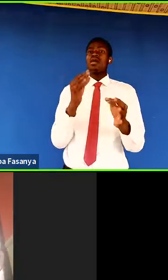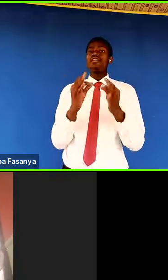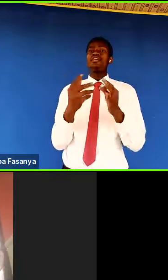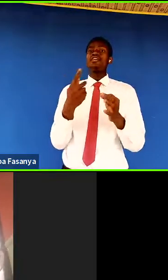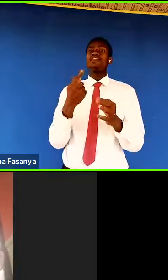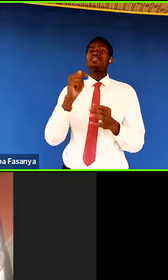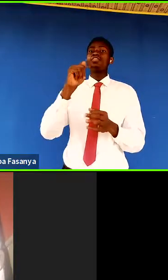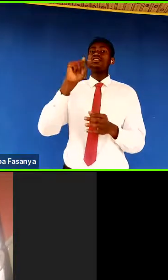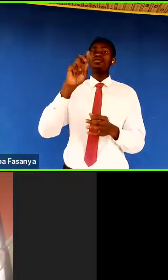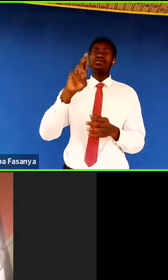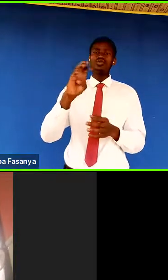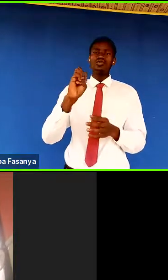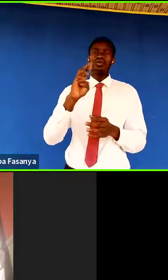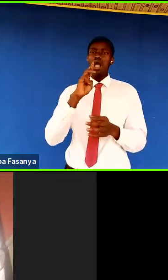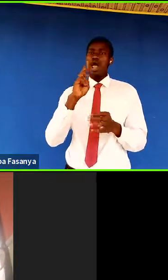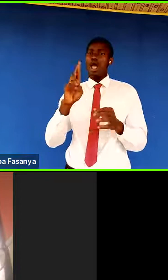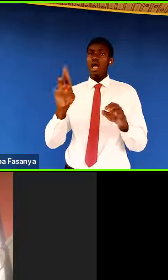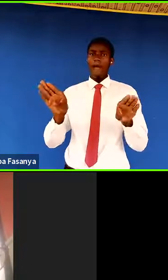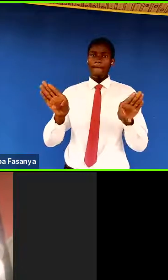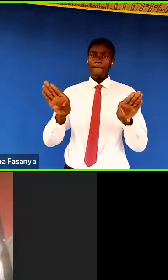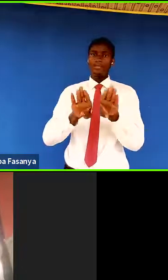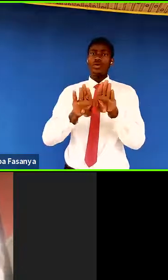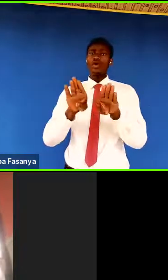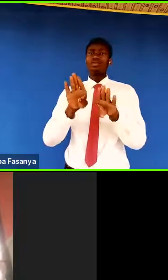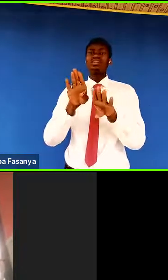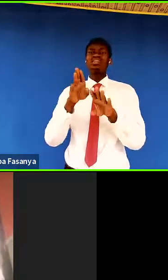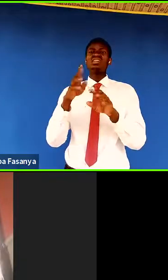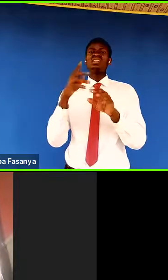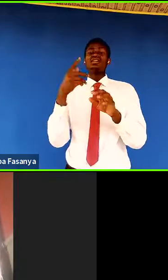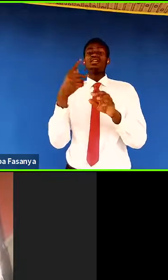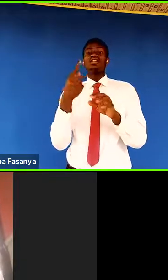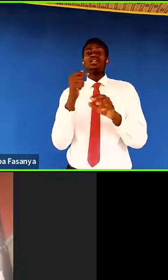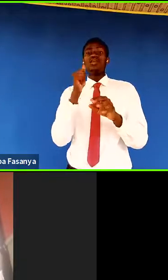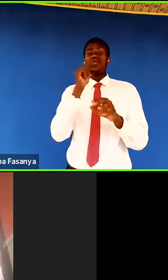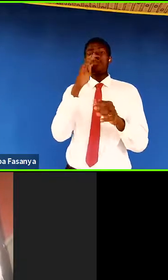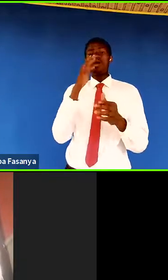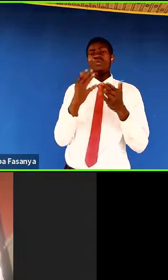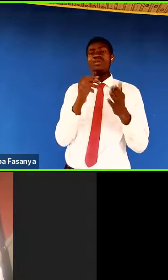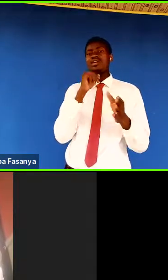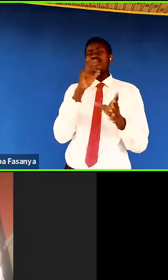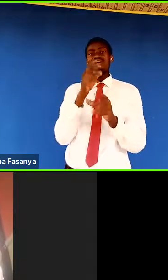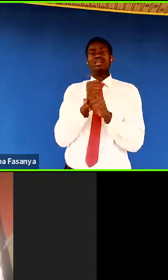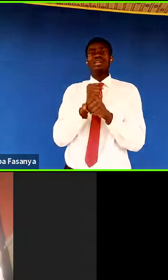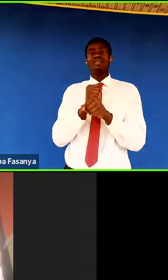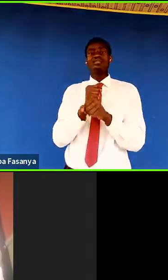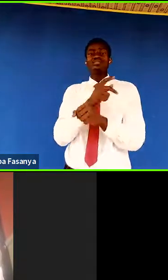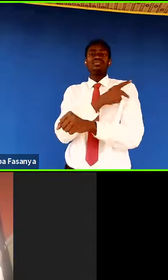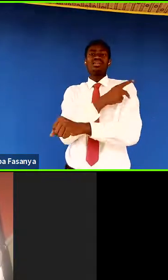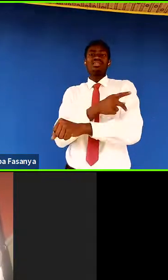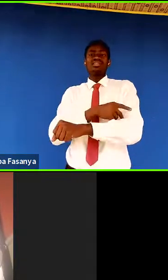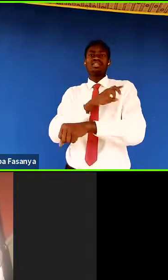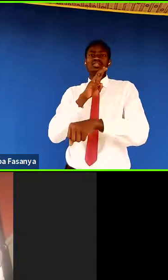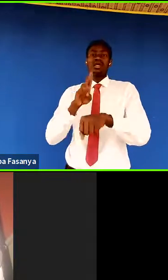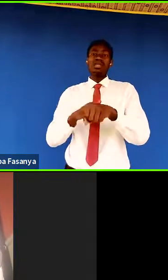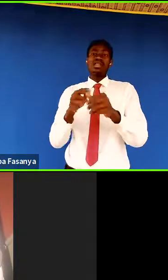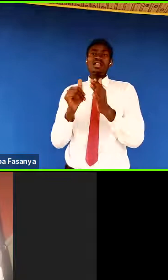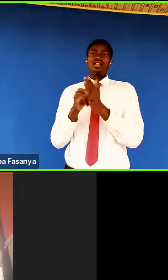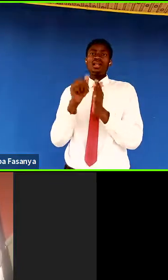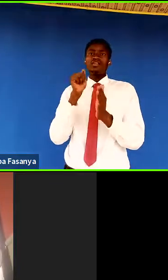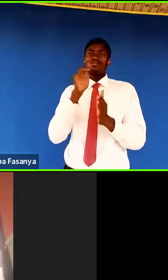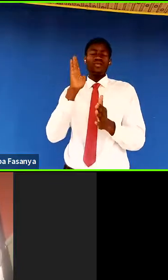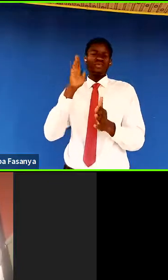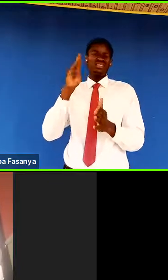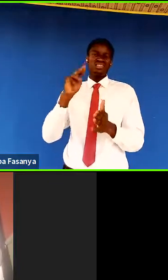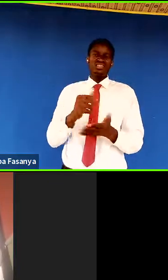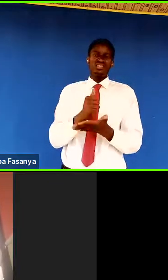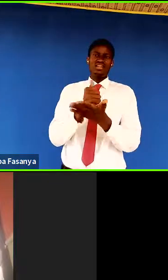get pregnant naturally. It means that that woman could be assisted to get pregnant but through